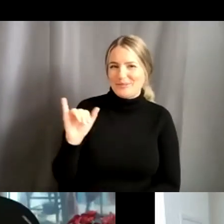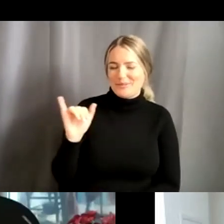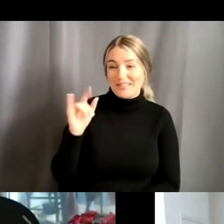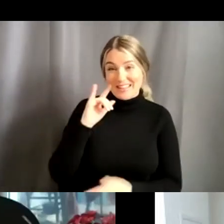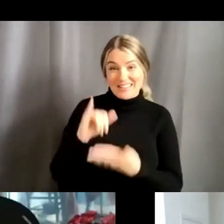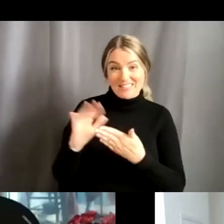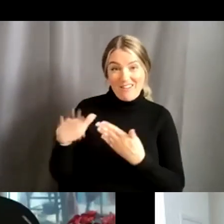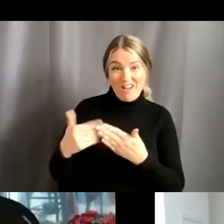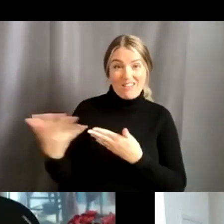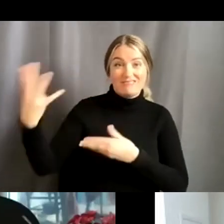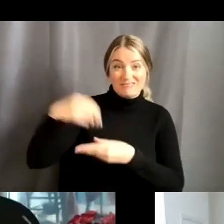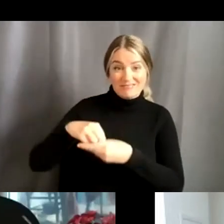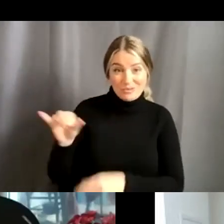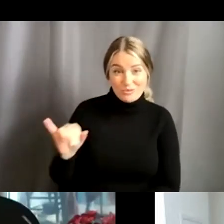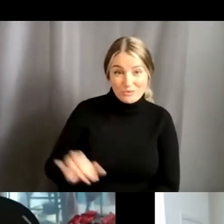of this.